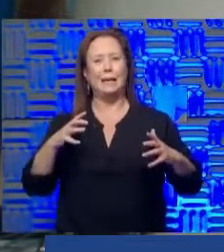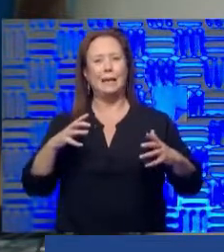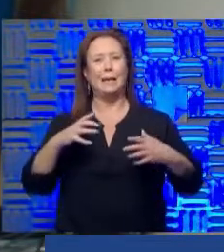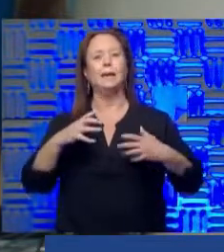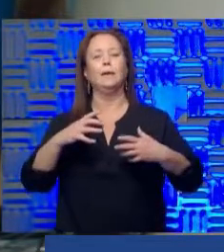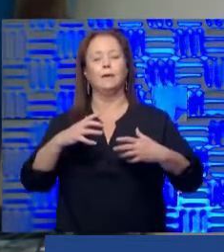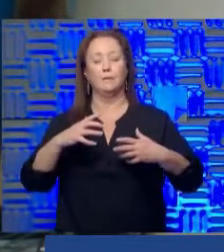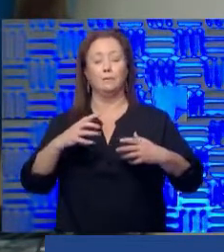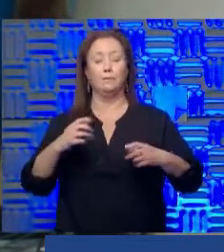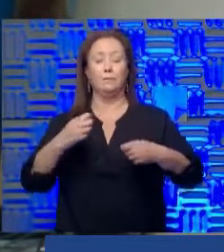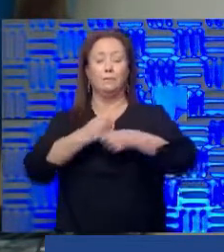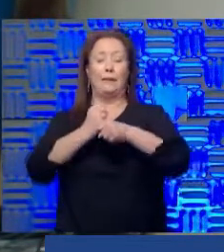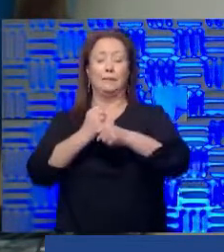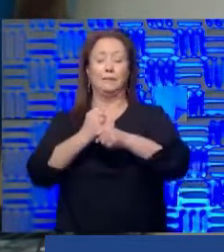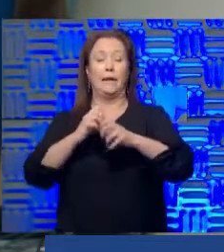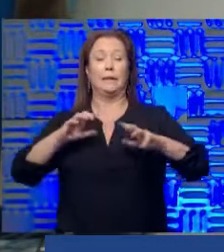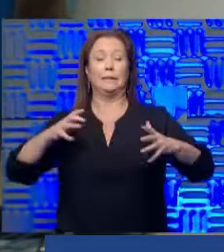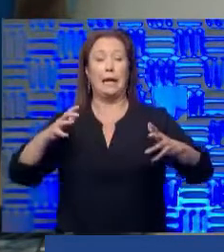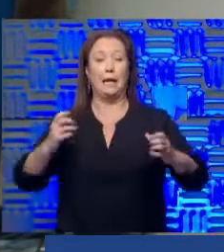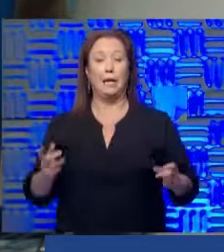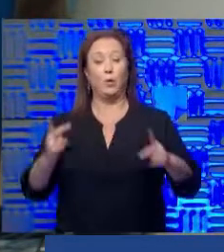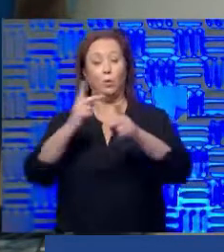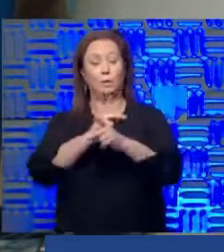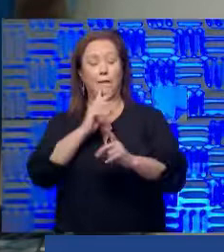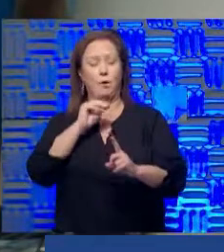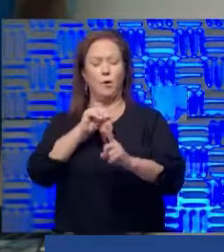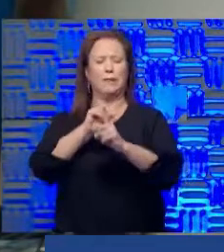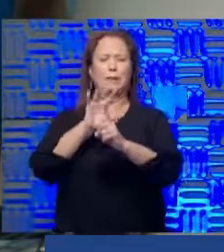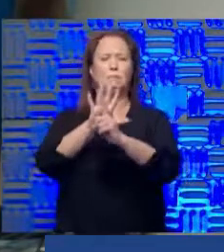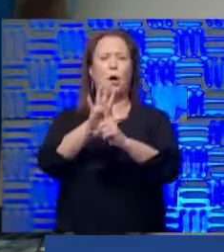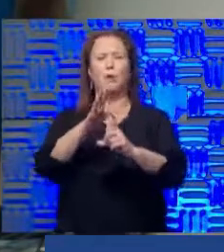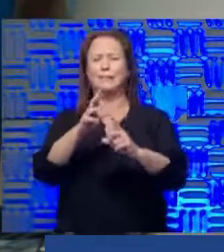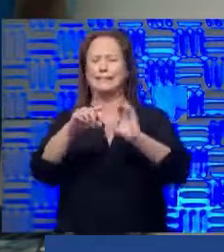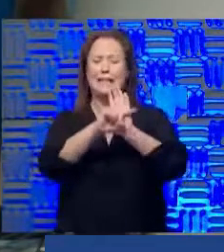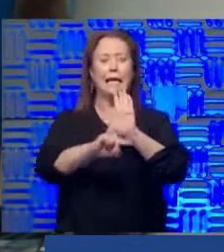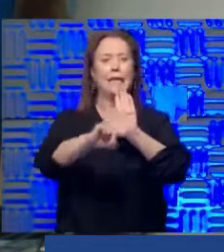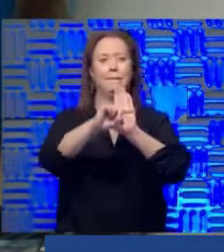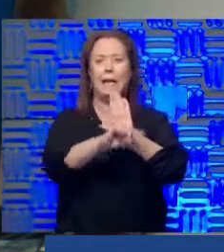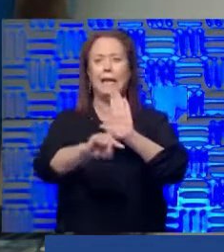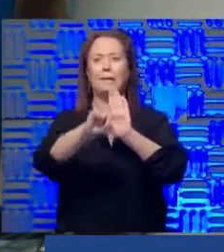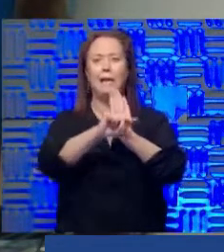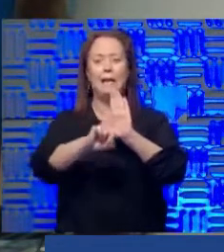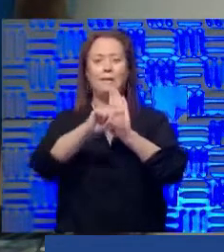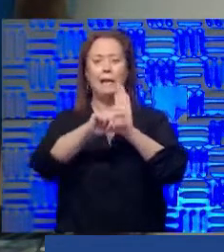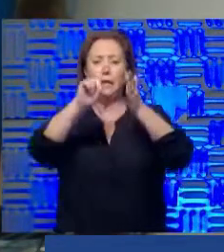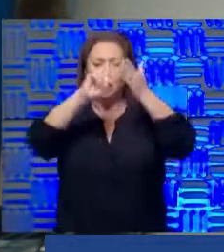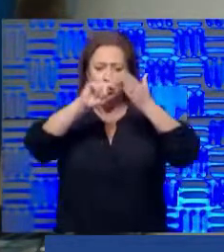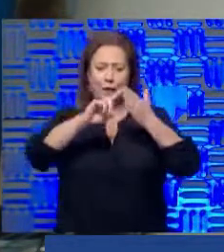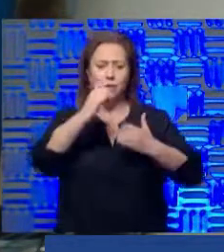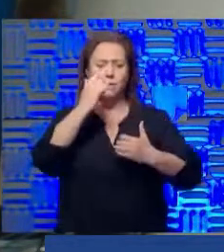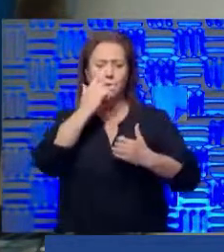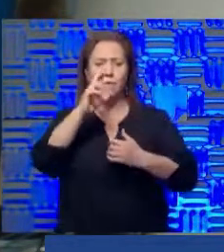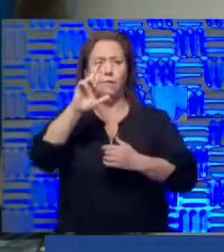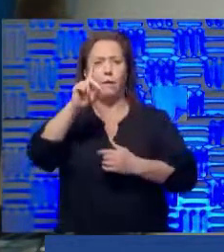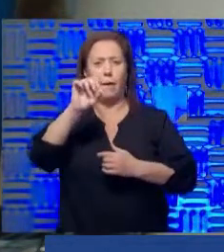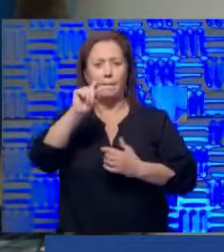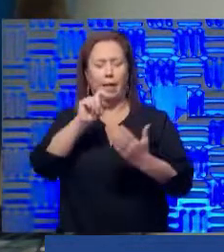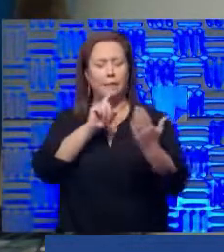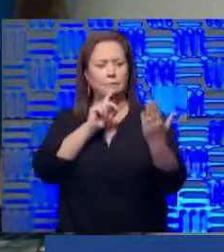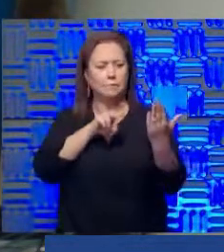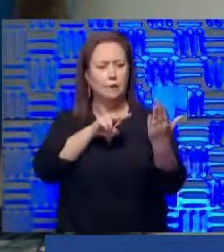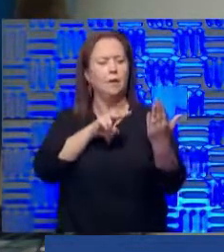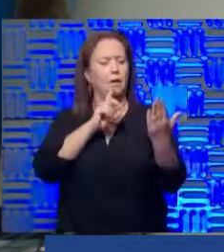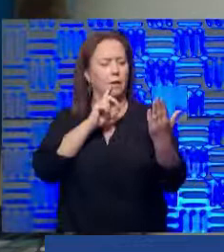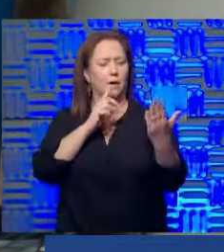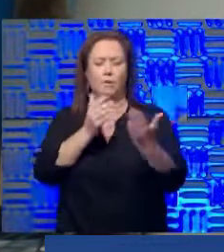anxiety. So if during the day you're exposed to constant negativity, if you're constantly checking your phone for updates, if you hear about all